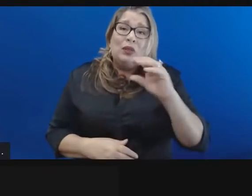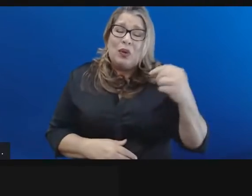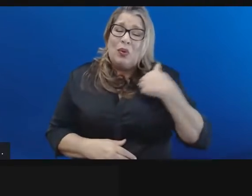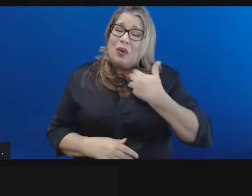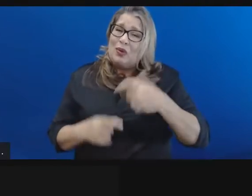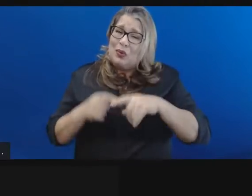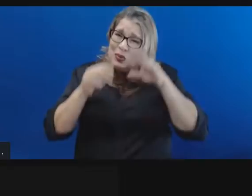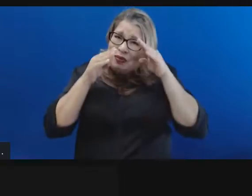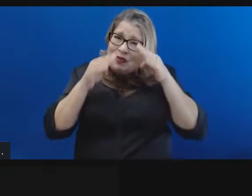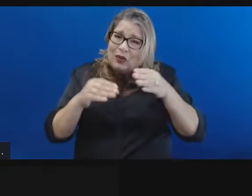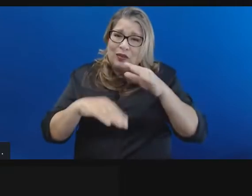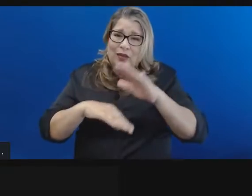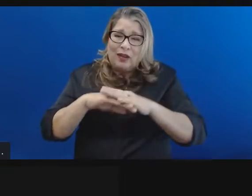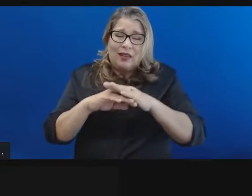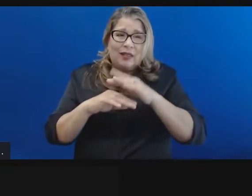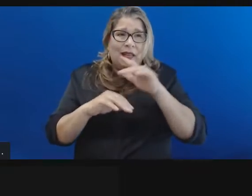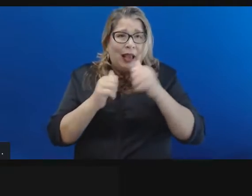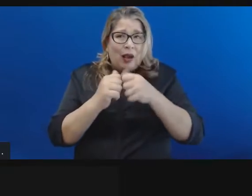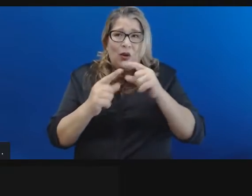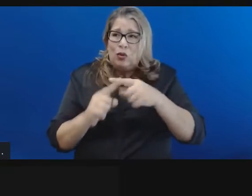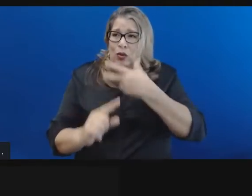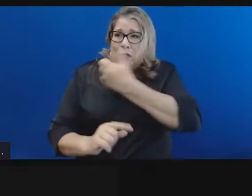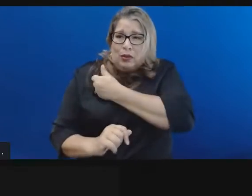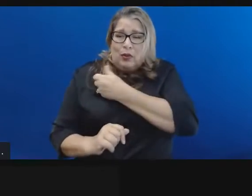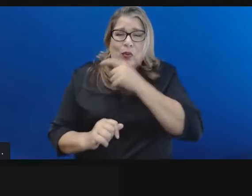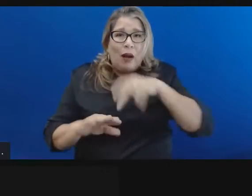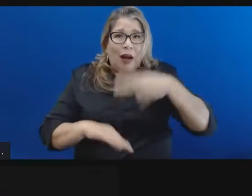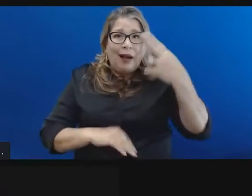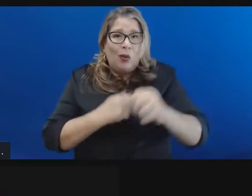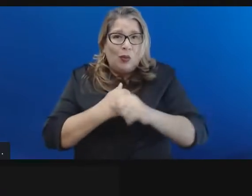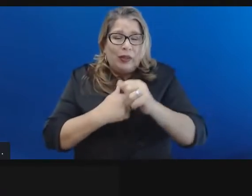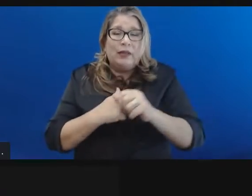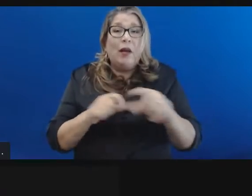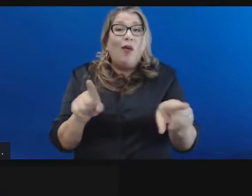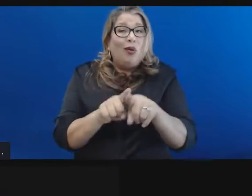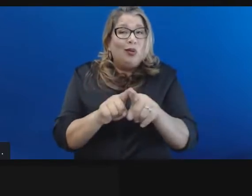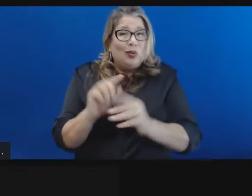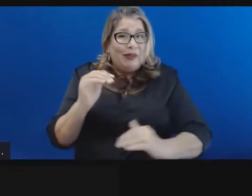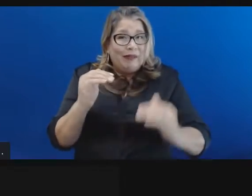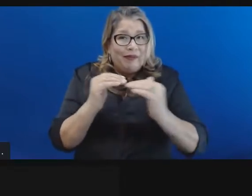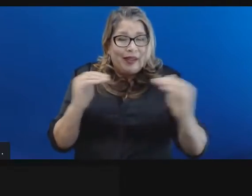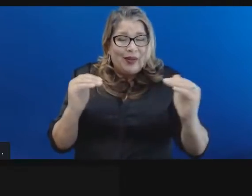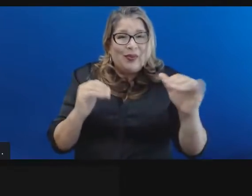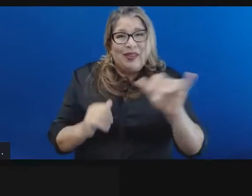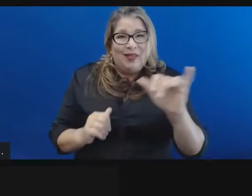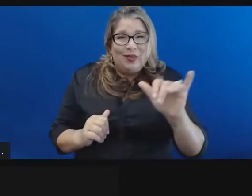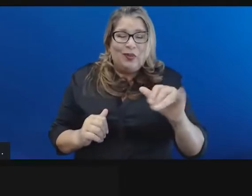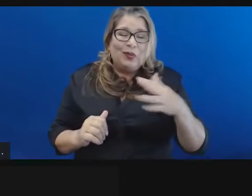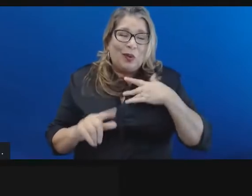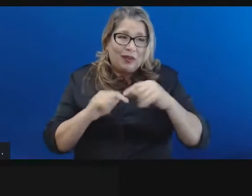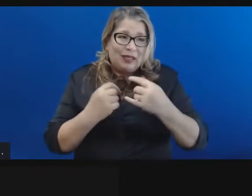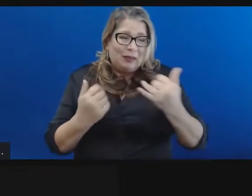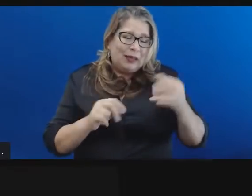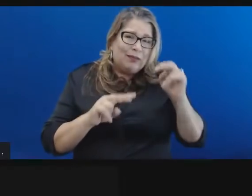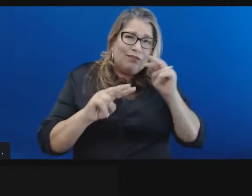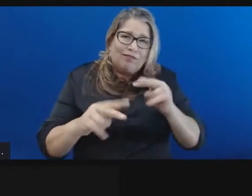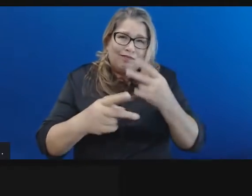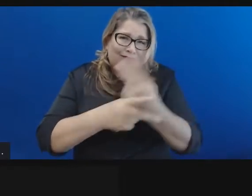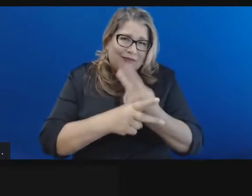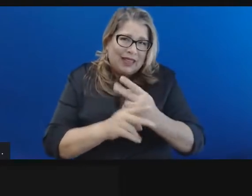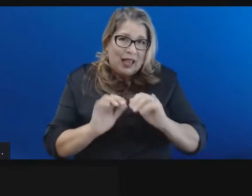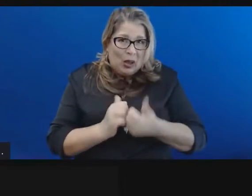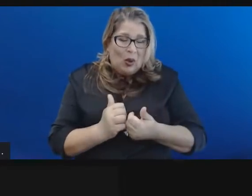on equity, risk, and exposure is going to be key. And that's what the teams are looking at now. And we will be coming to you